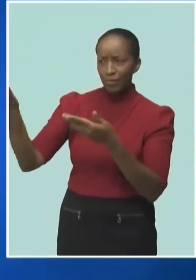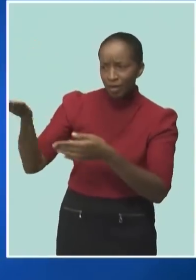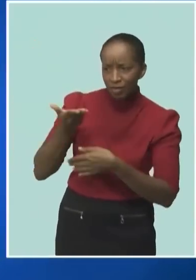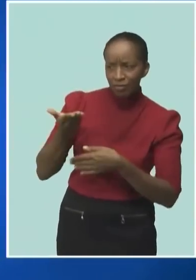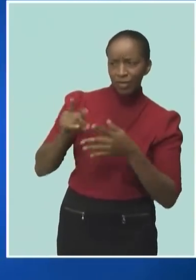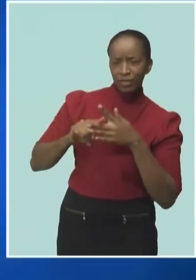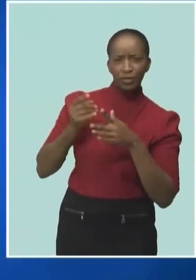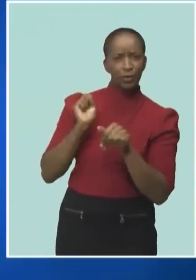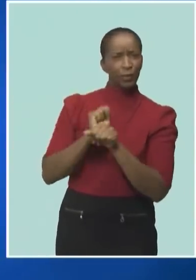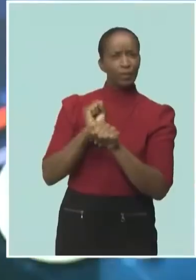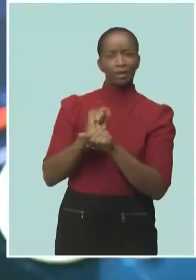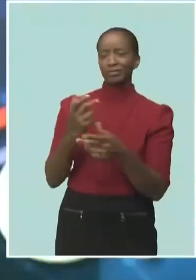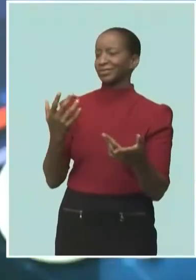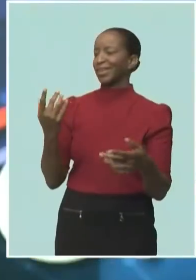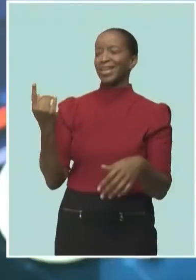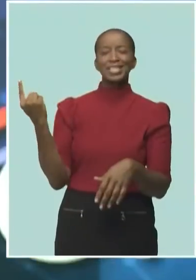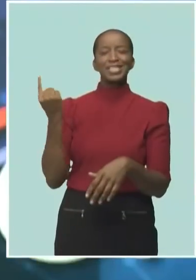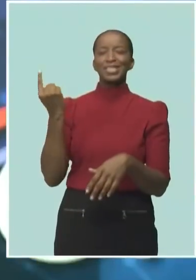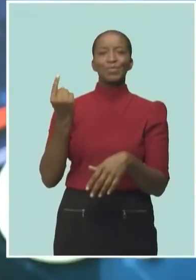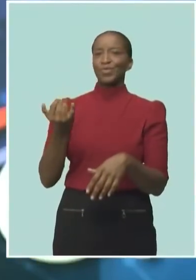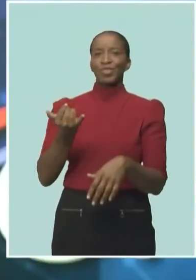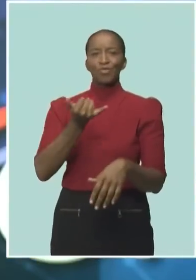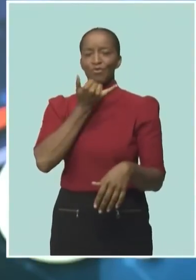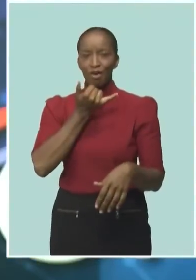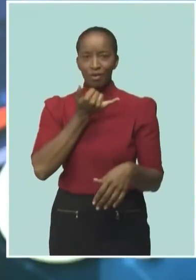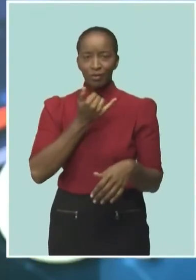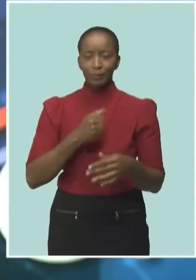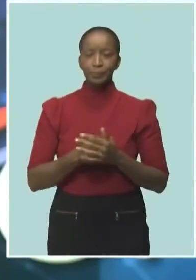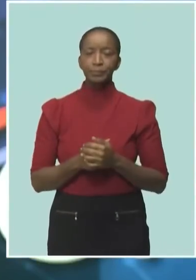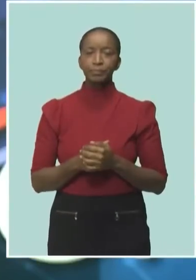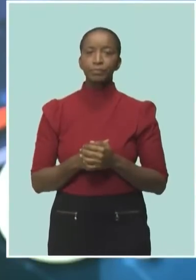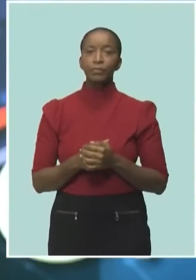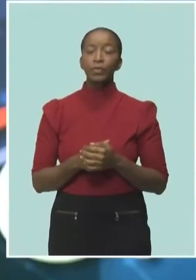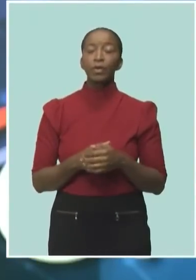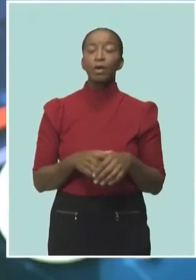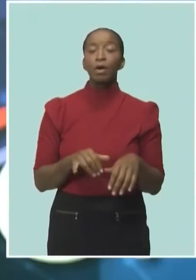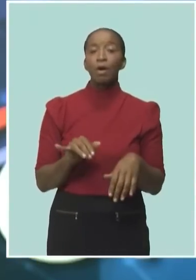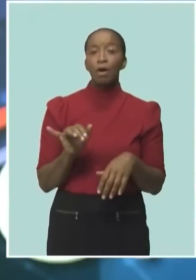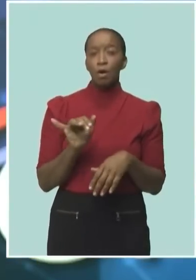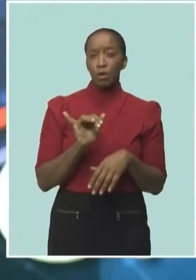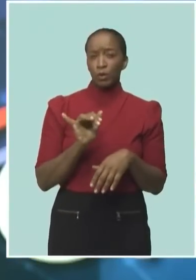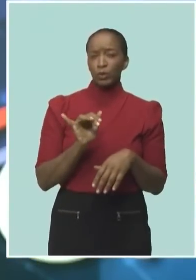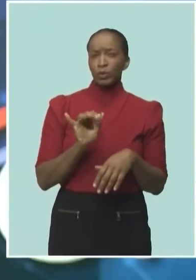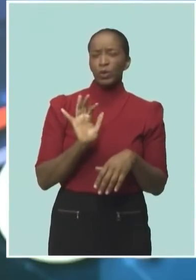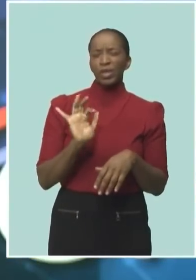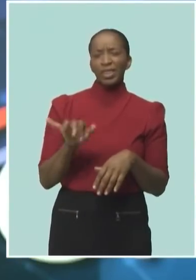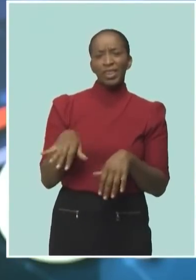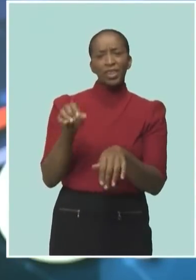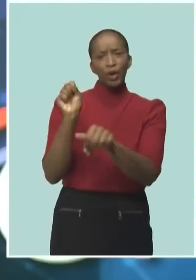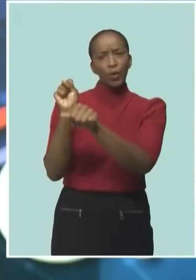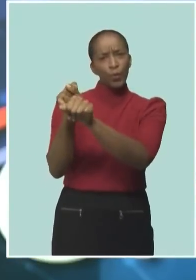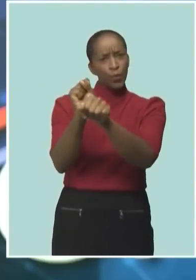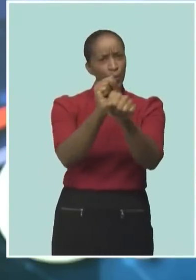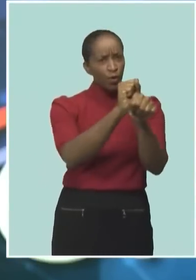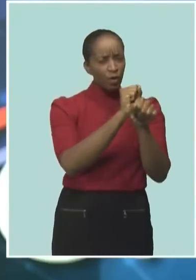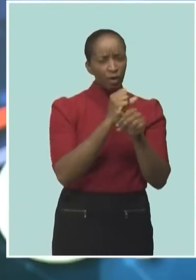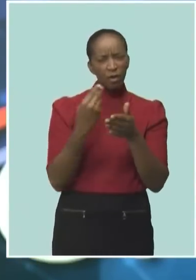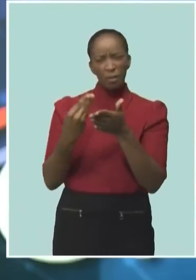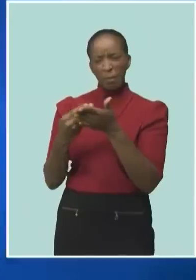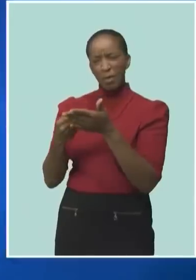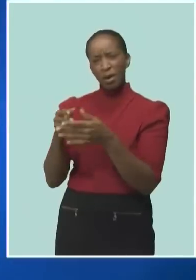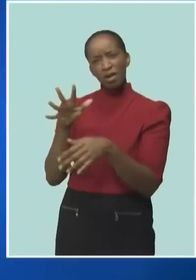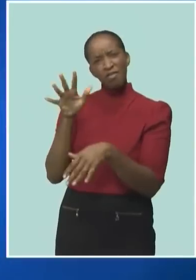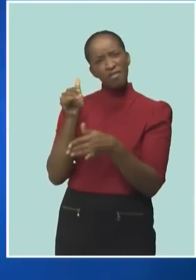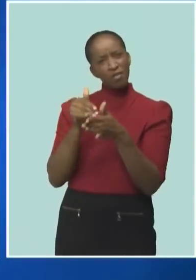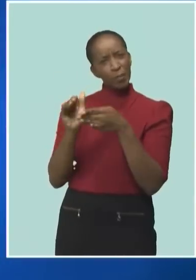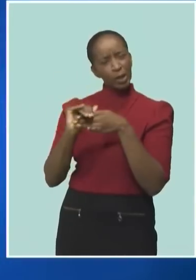wrong. Mr. Thorne is also not happy with the work done for the money spent.